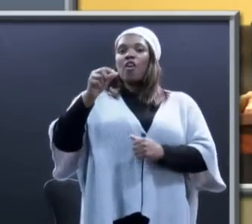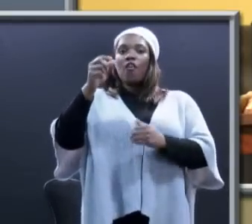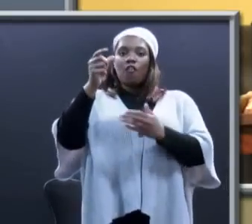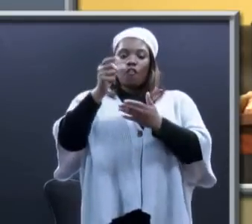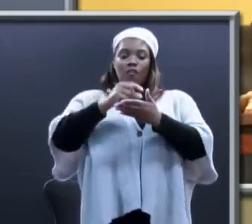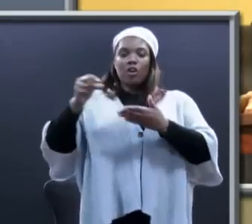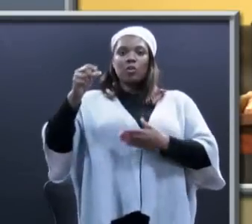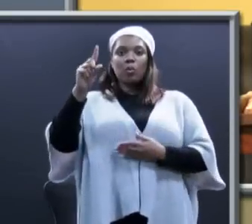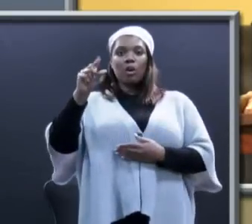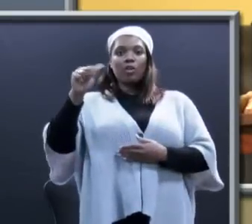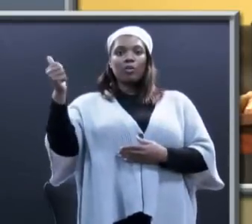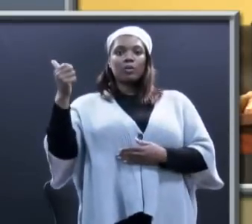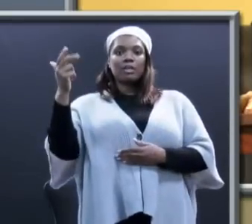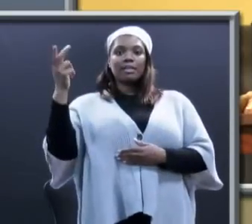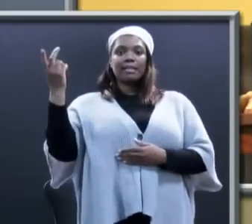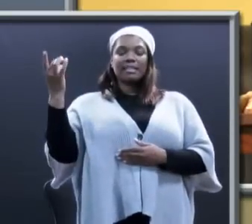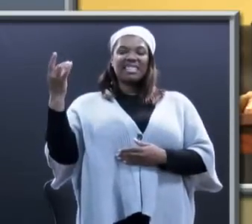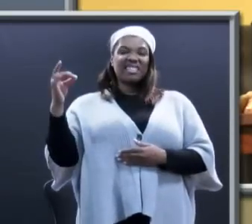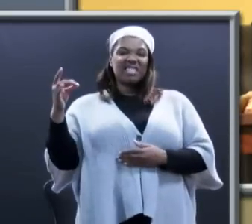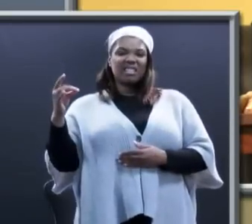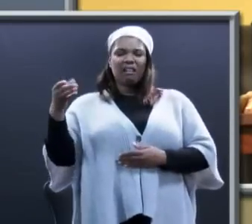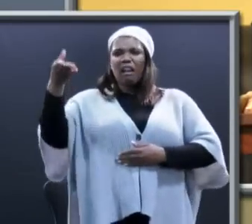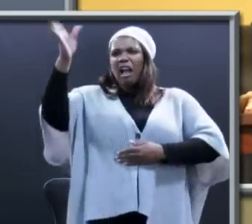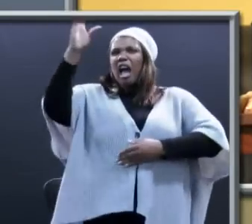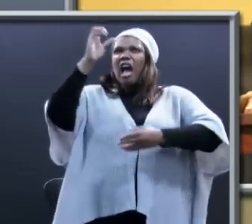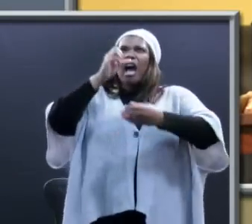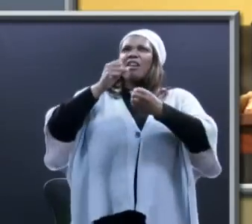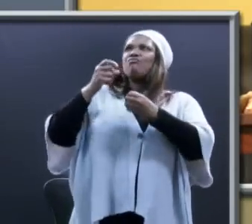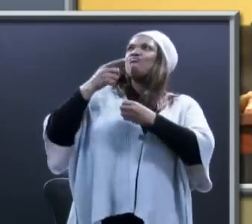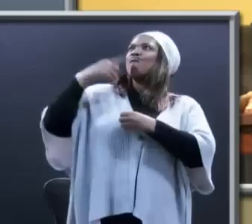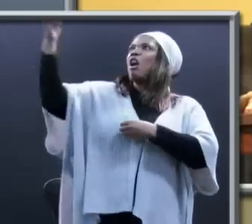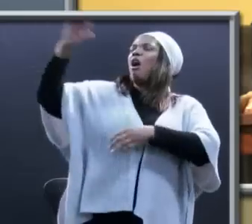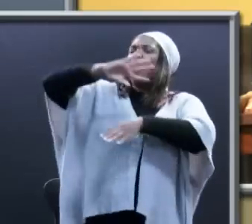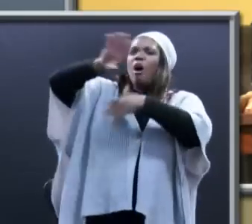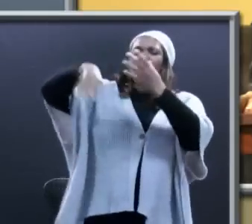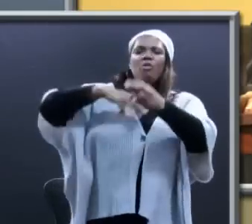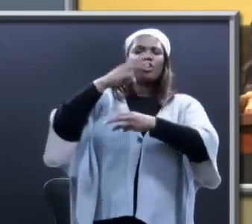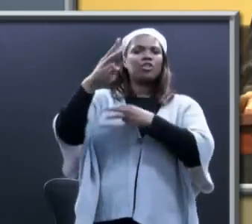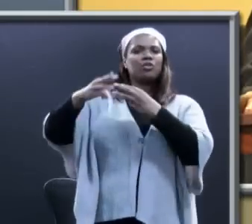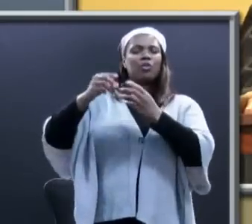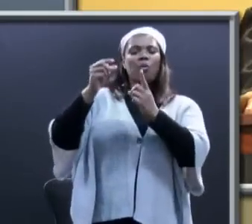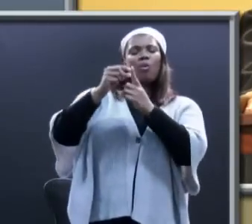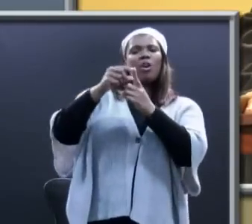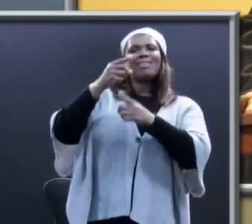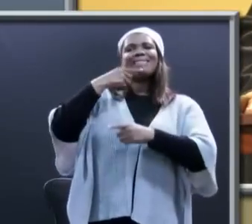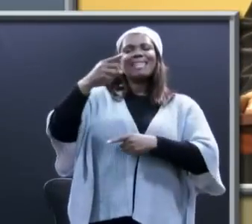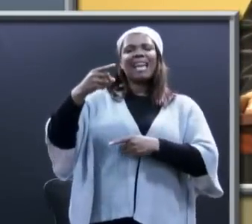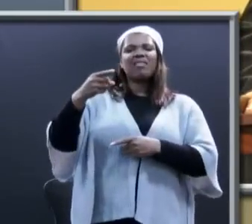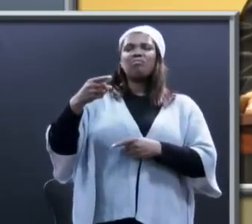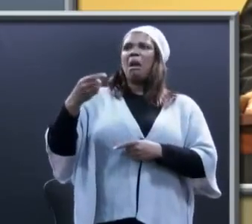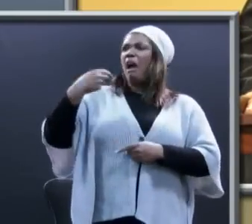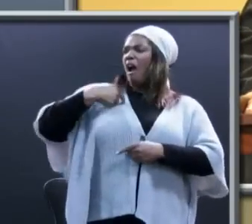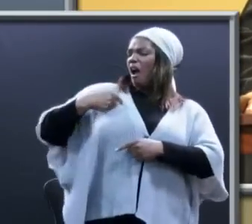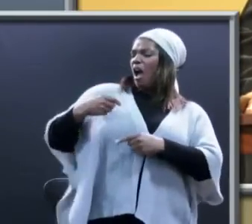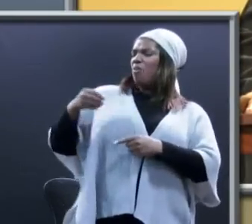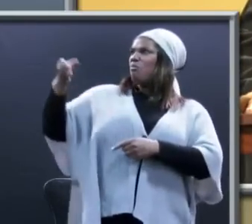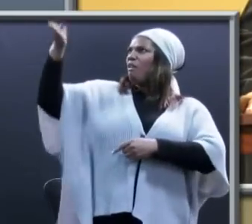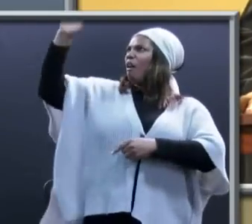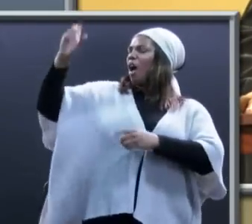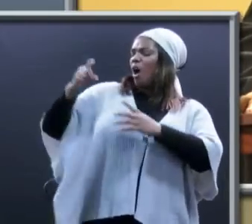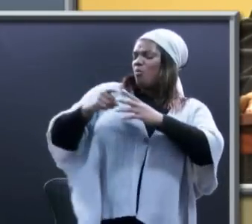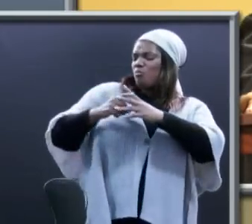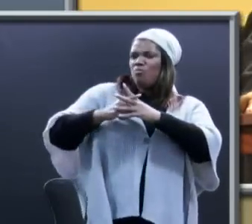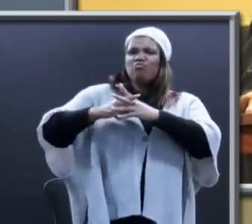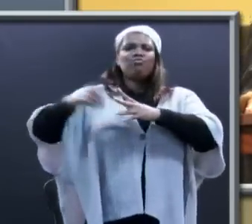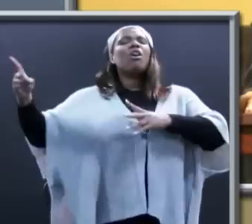17. Go ahead. God spake all these words, saying, I am the Lord thy God, which have brought thee out of the land of Egypt, out